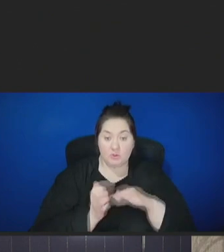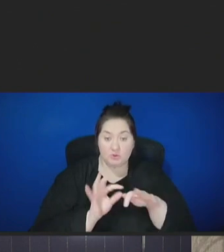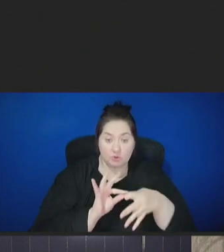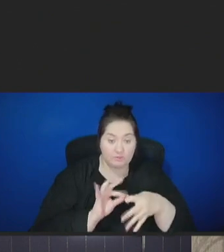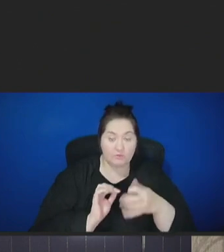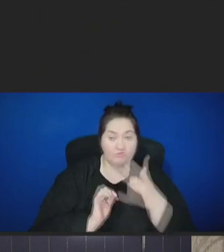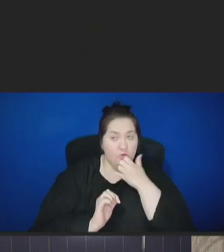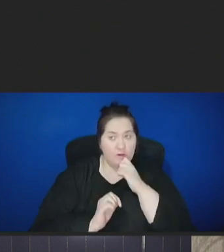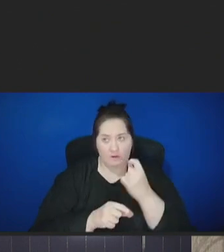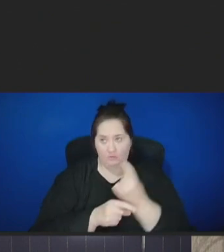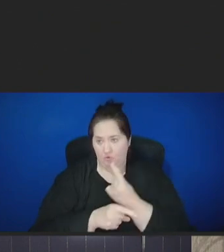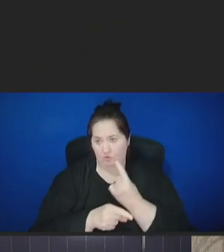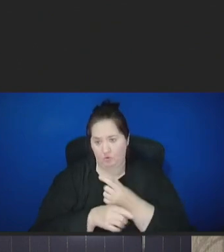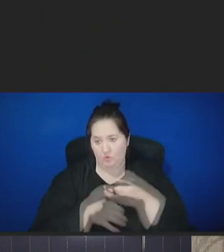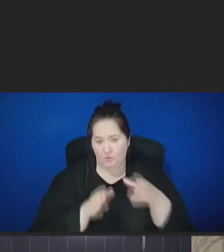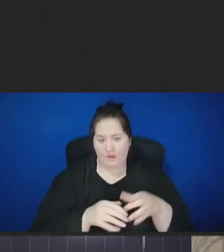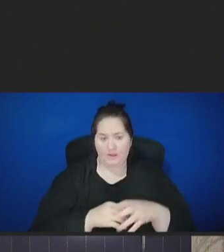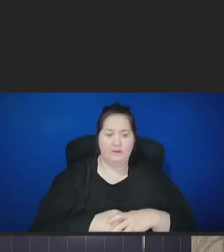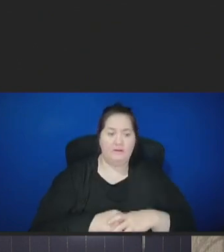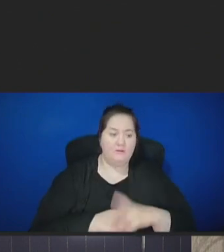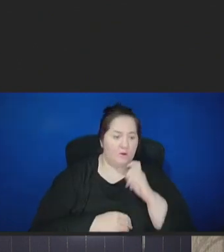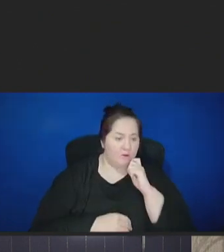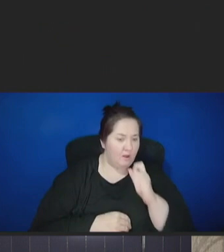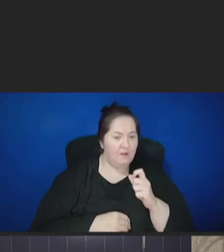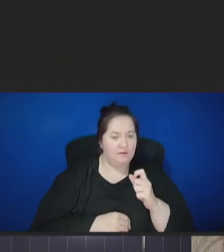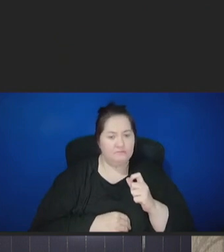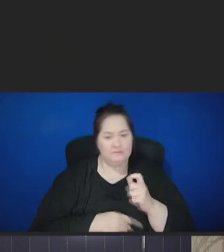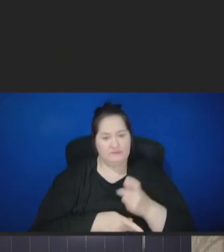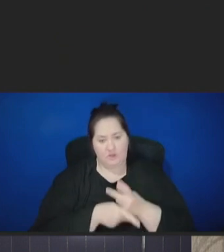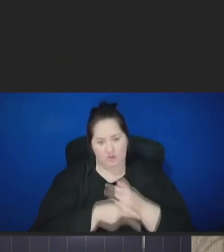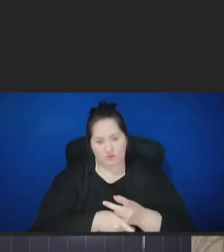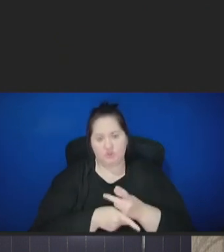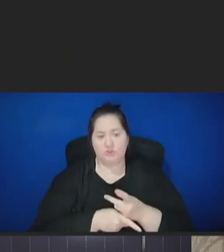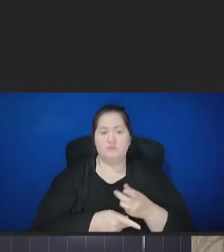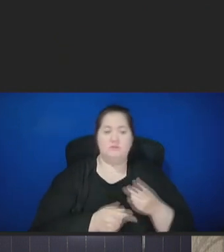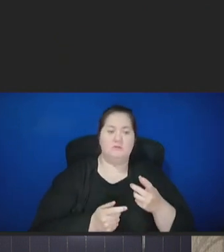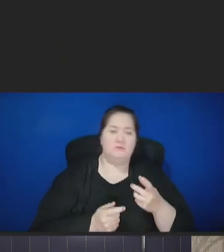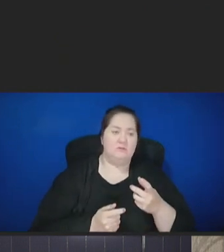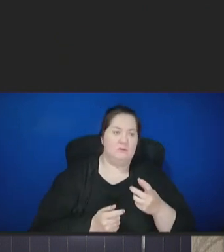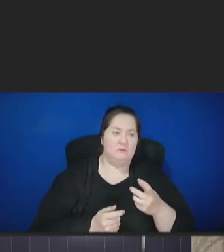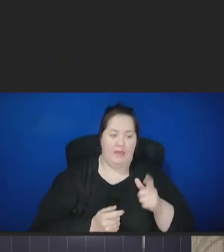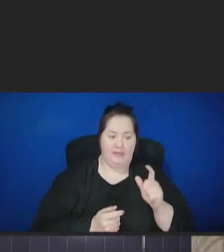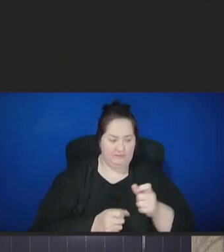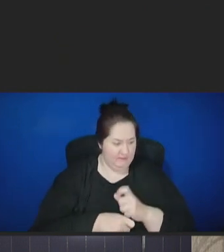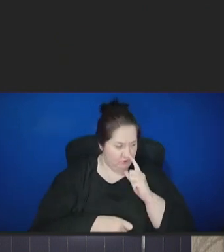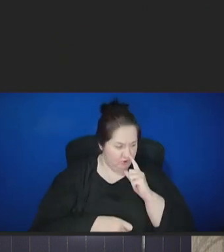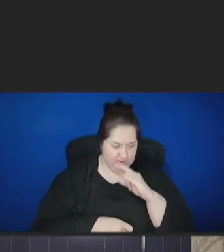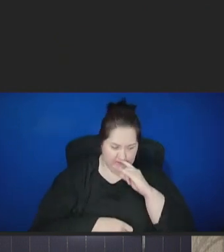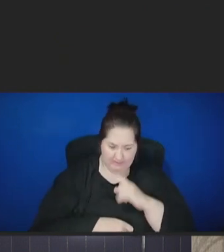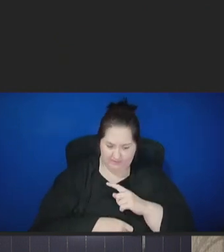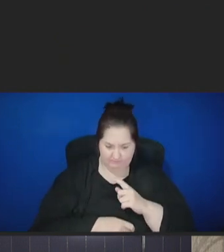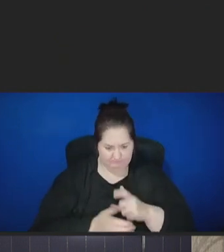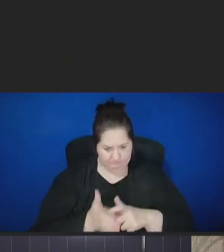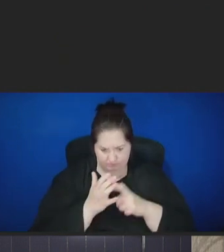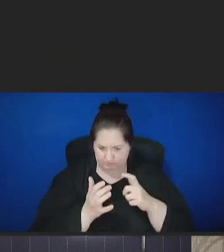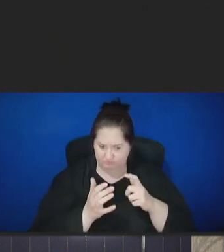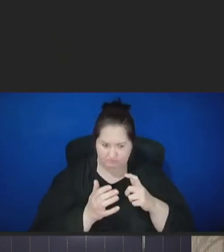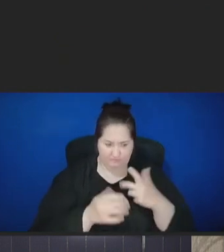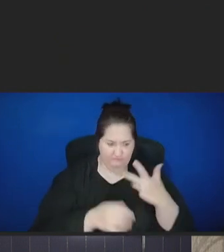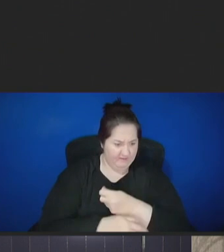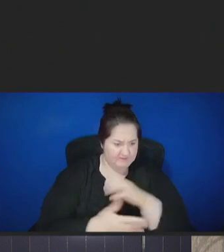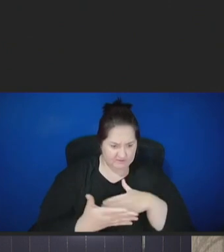wrong and inappropriate way, where they're not erring on the side of caution. They're erring on the side of I need to make sure this kid gets fit in the vaccine